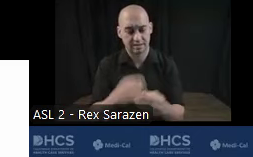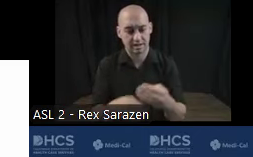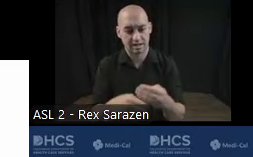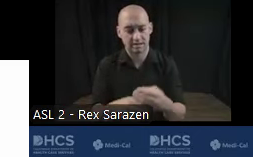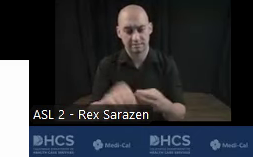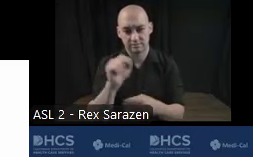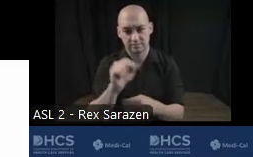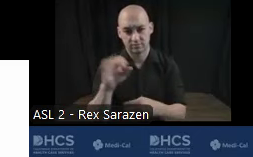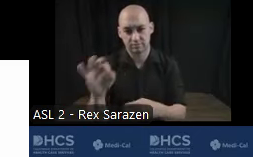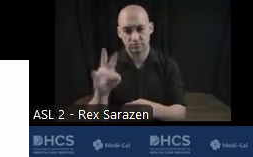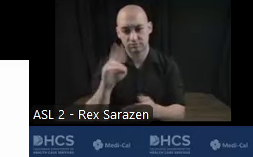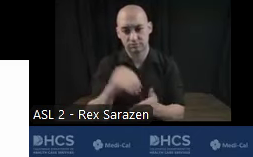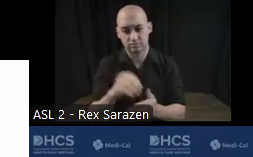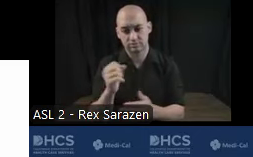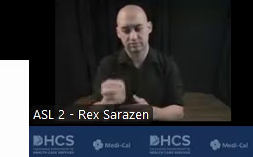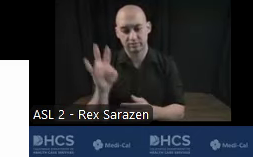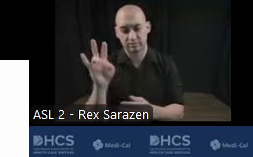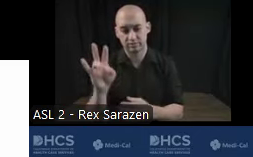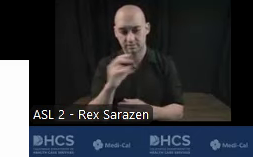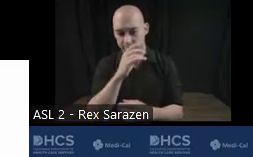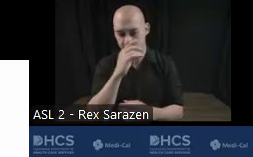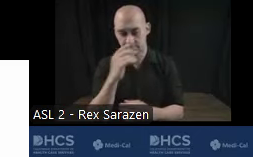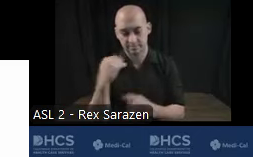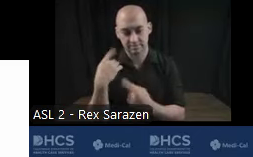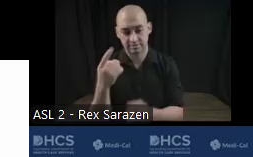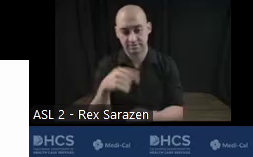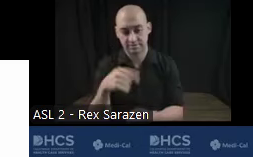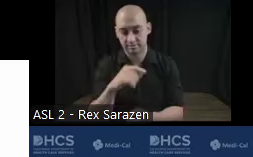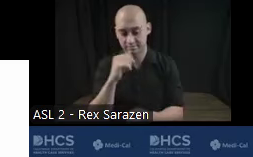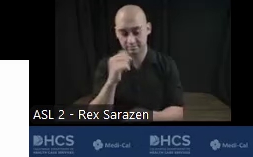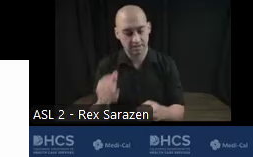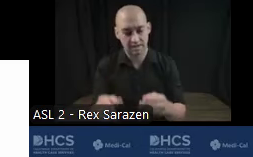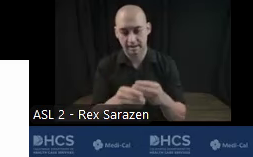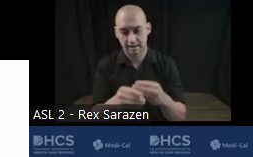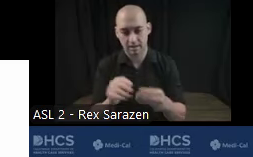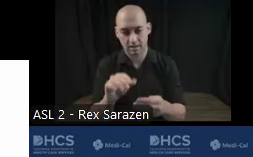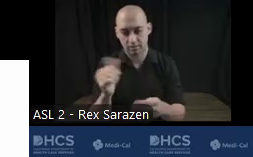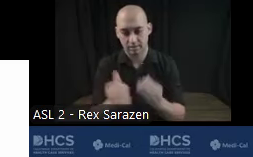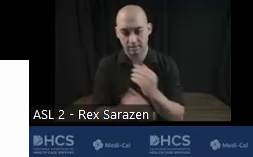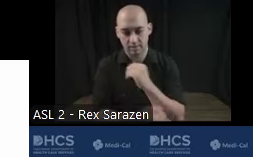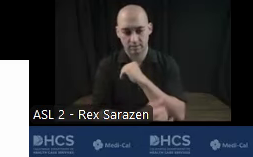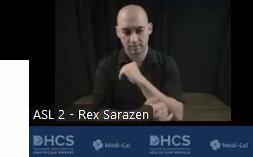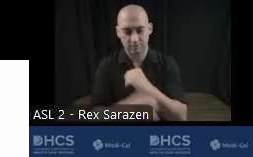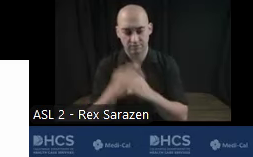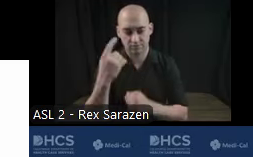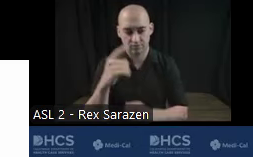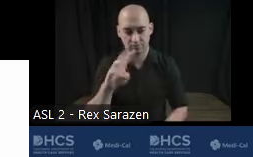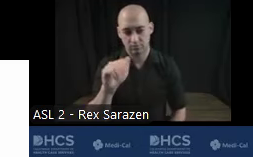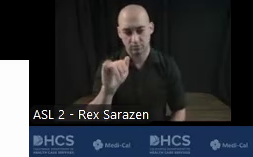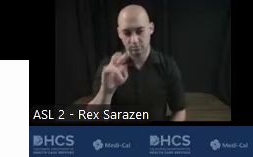and that was in 2017. Since then, we have not added any other counties to this waiver. Next slide.